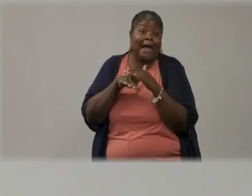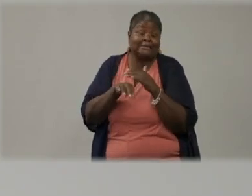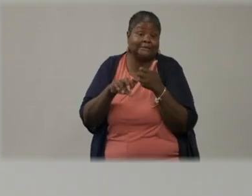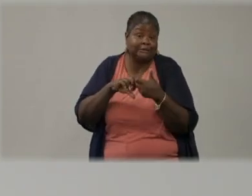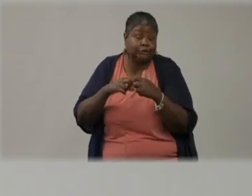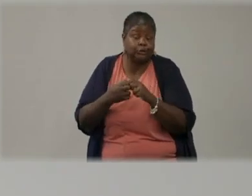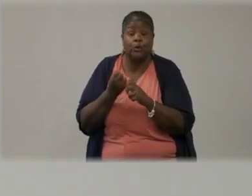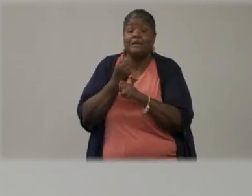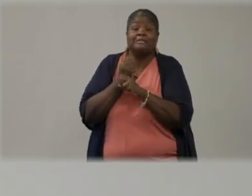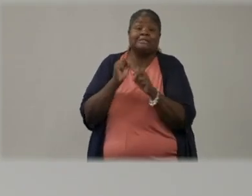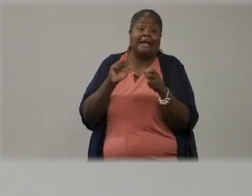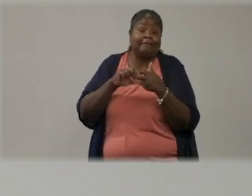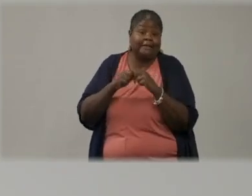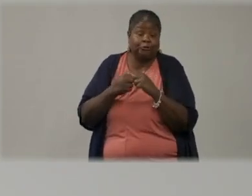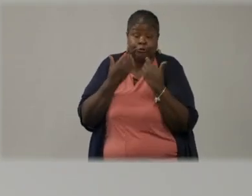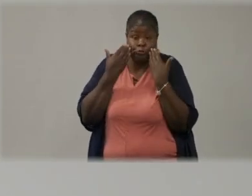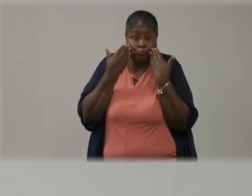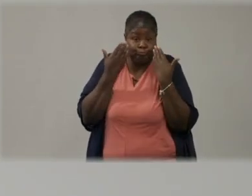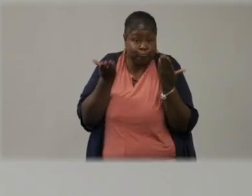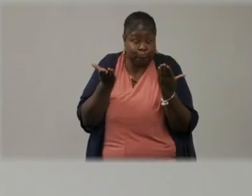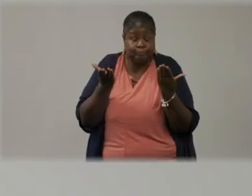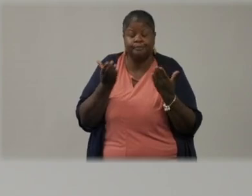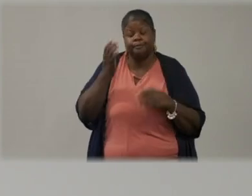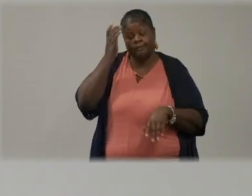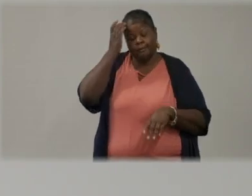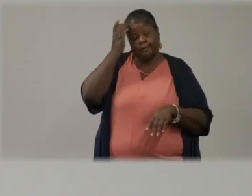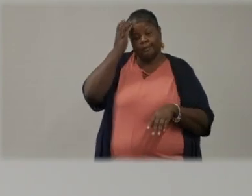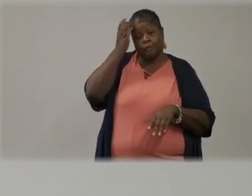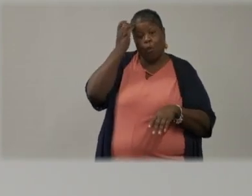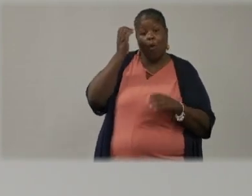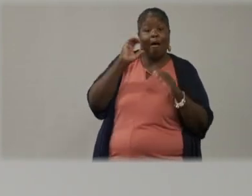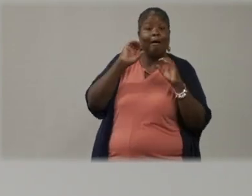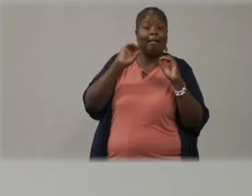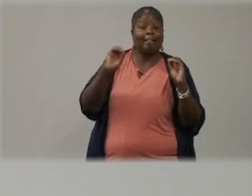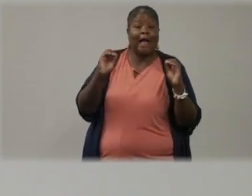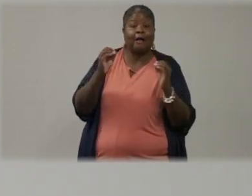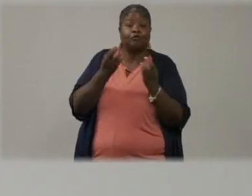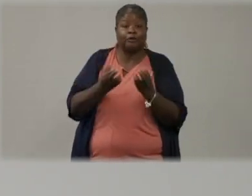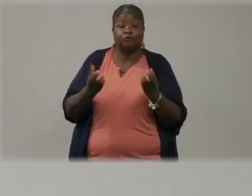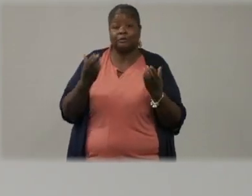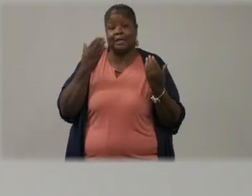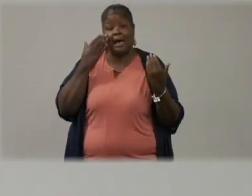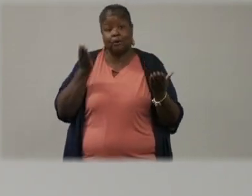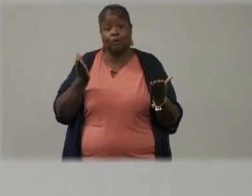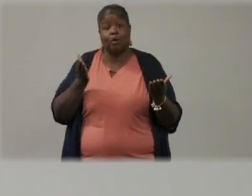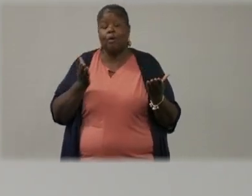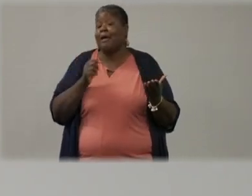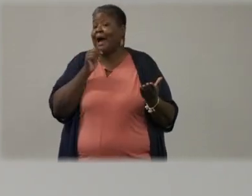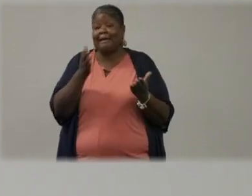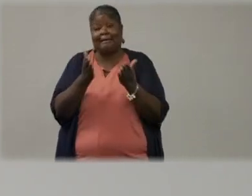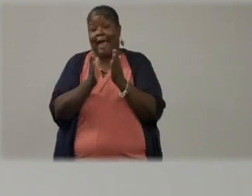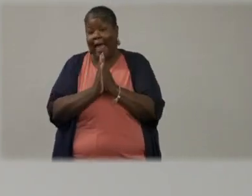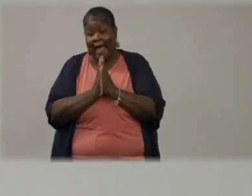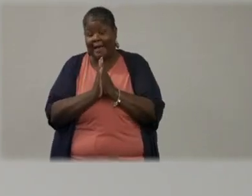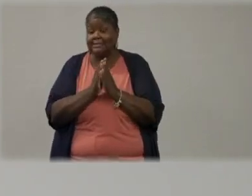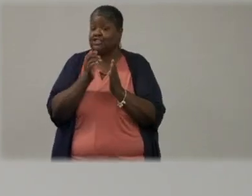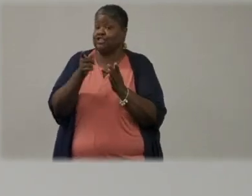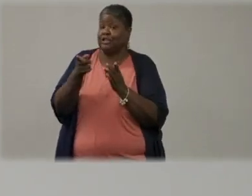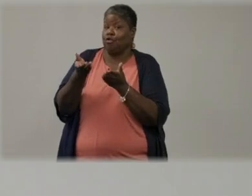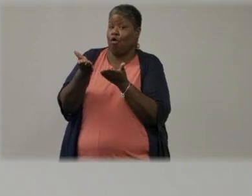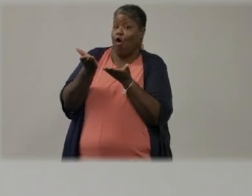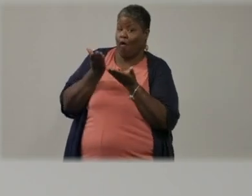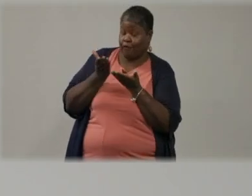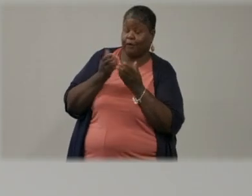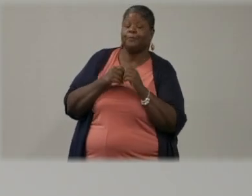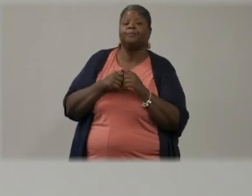could have been a safety issue. It could have been a lack of resource issue. I don't know. And I didn't ask her, and she didn't offer to tell me.